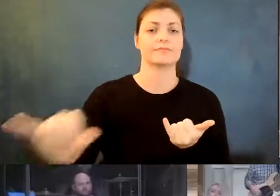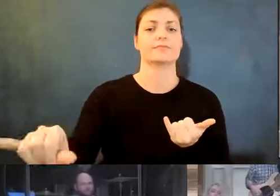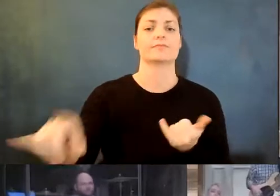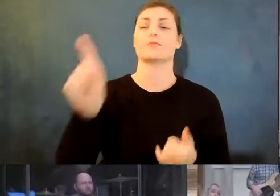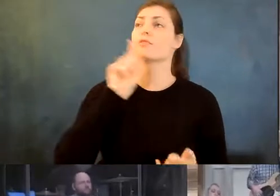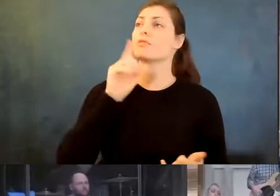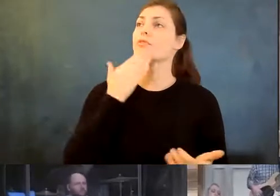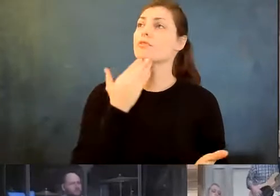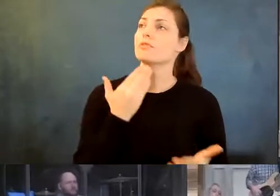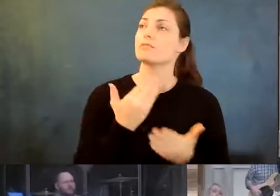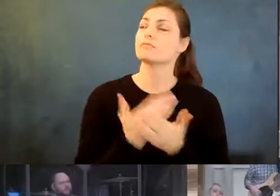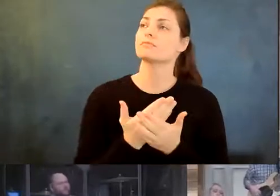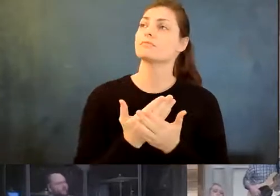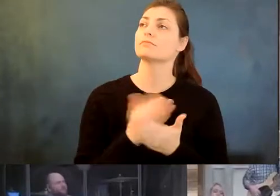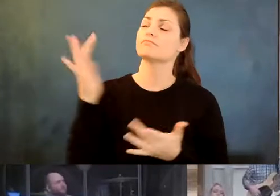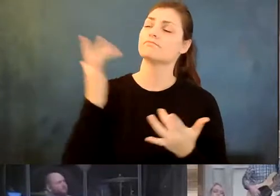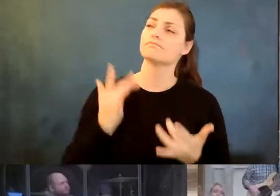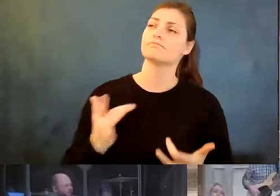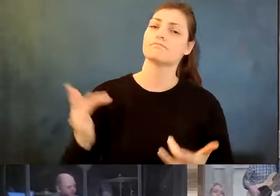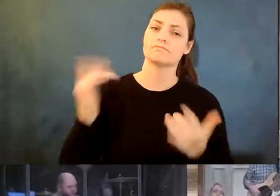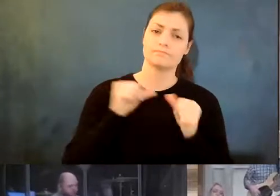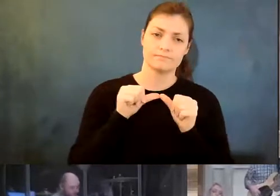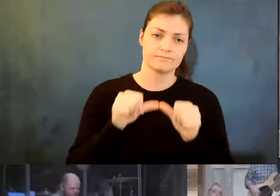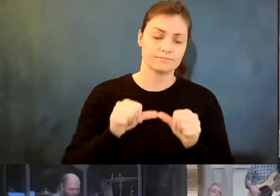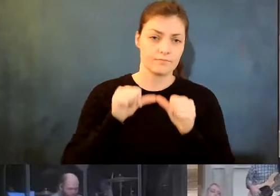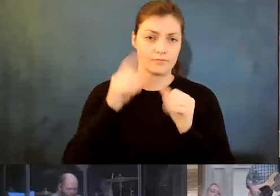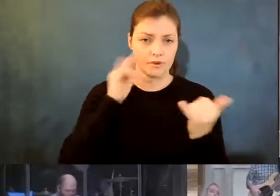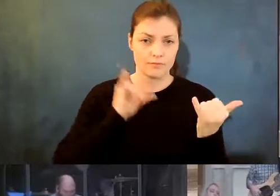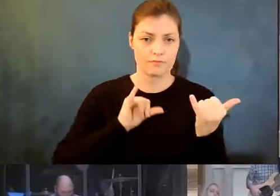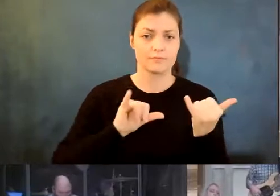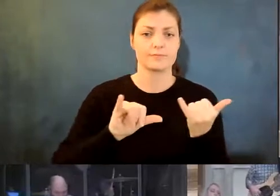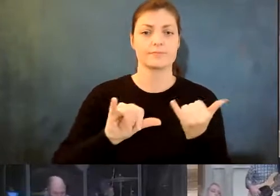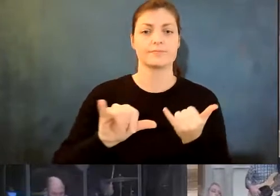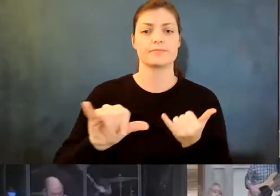You are good and your mercy endureth forever.